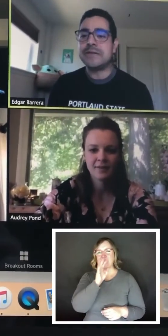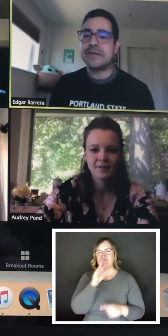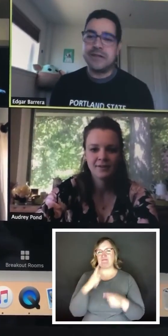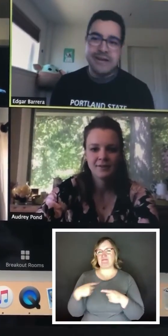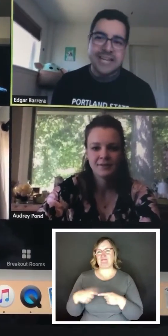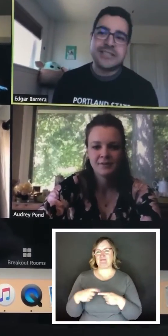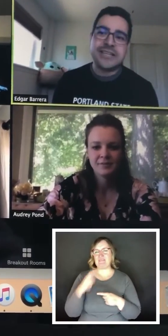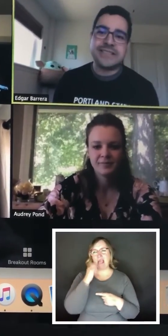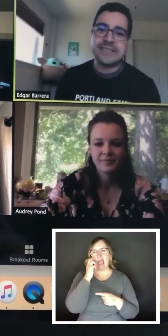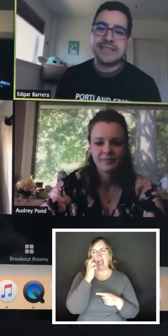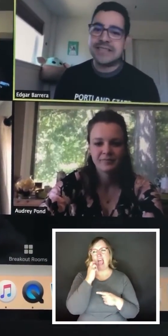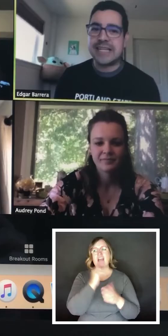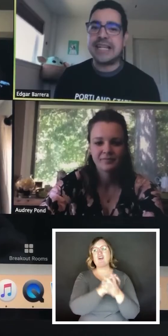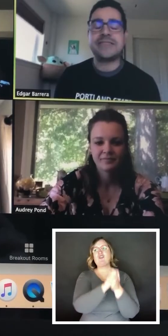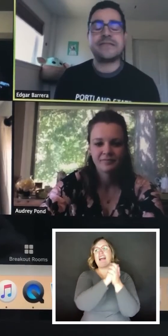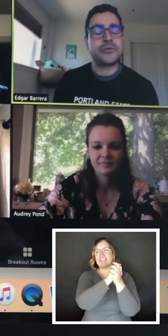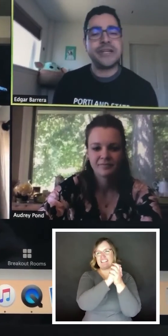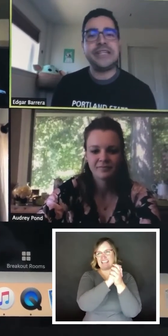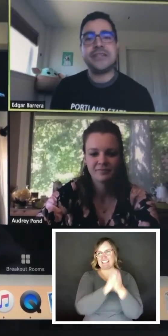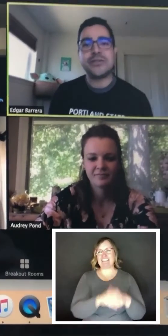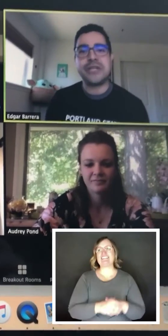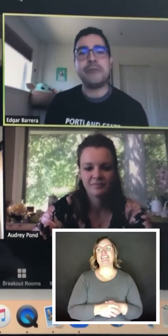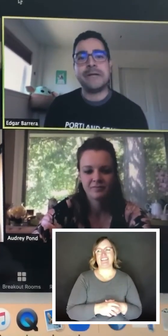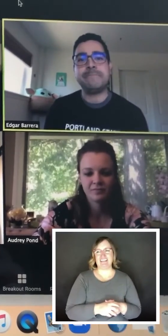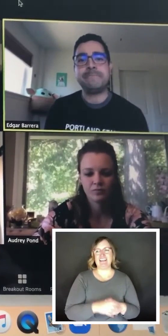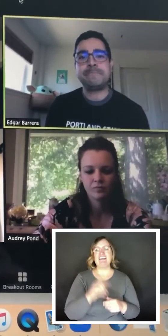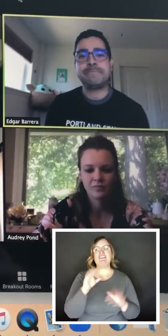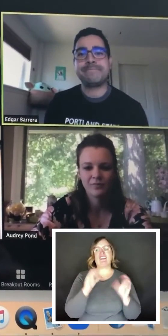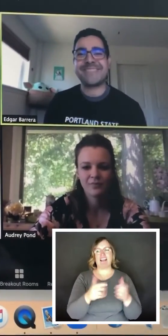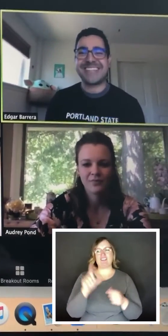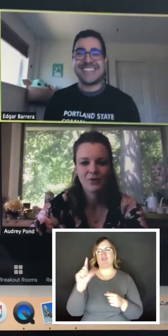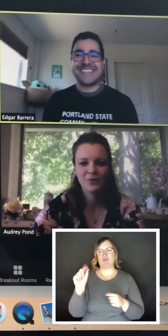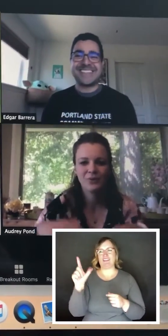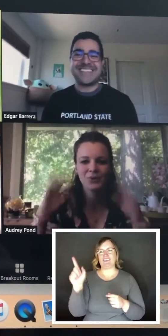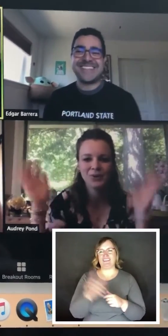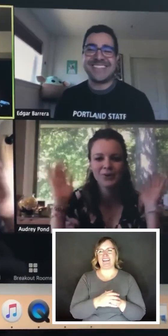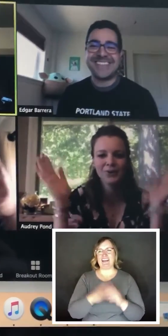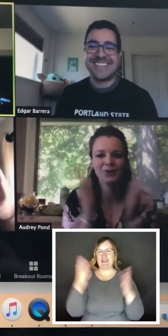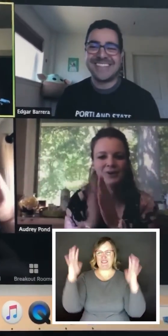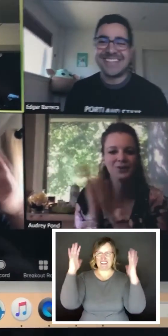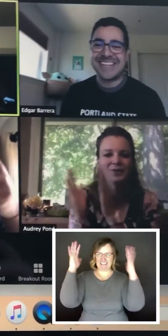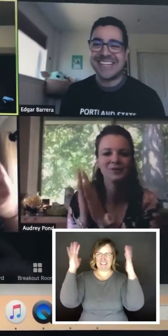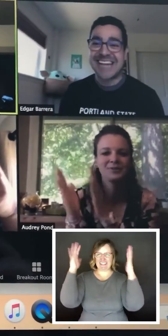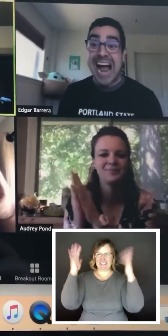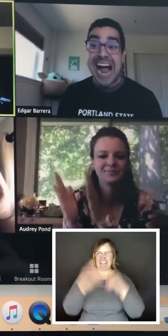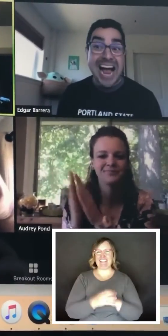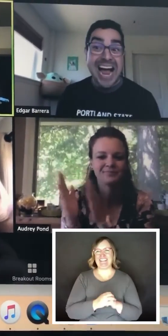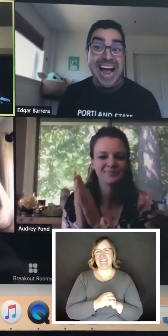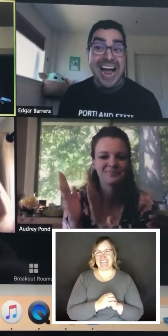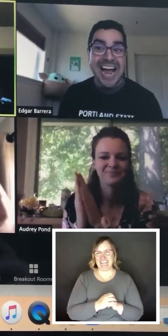2021. Congratulations to the class of 2021. Woo!